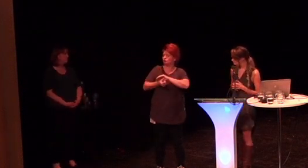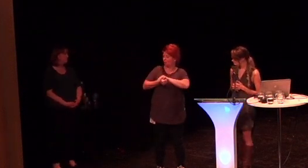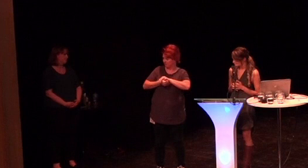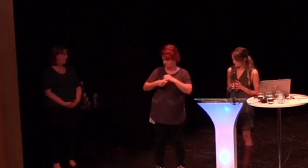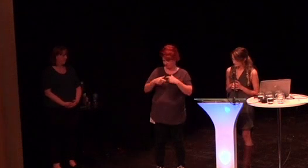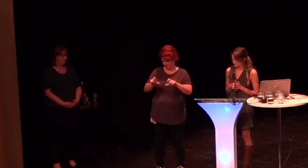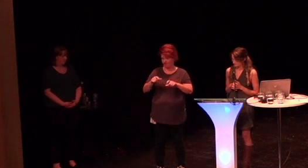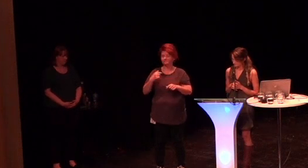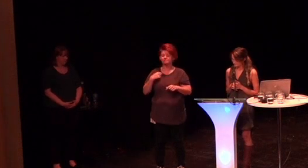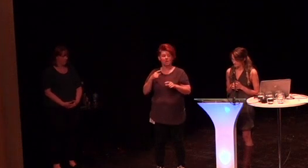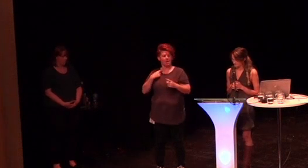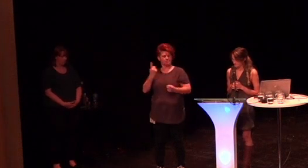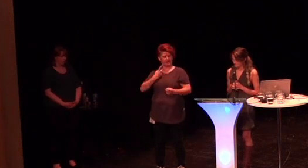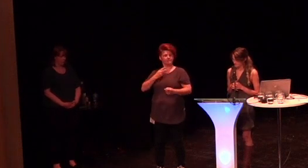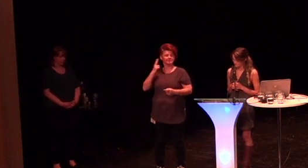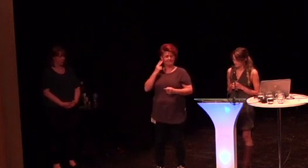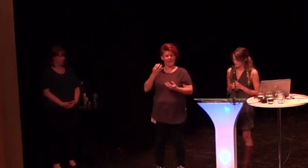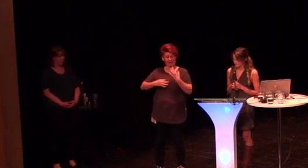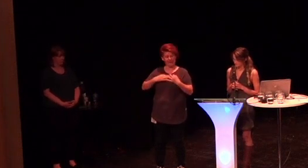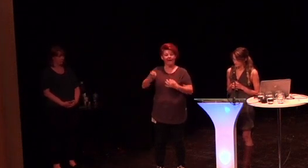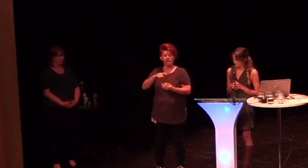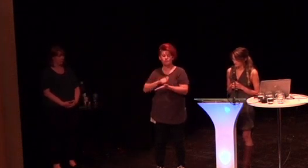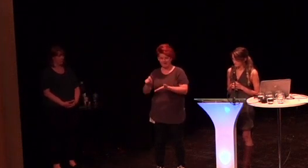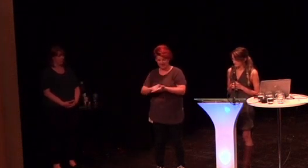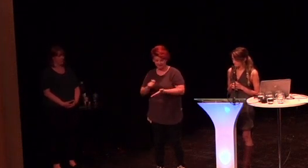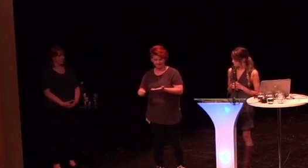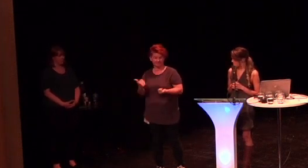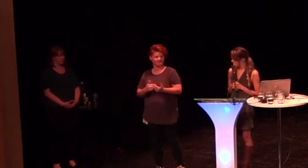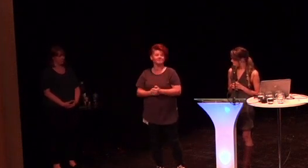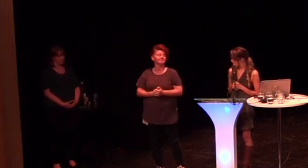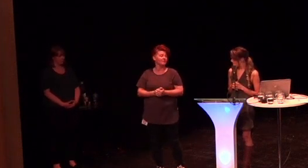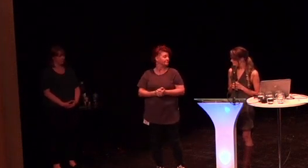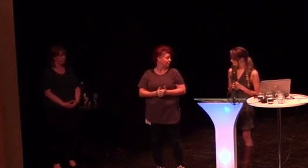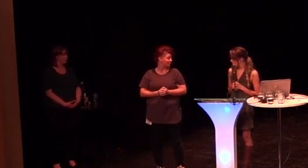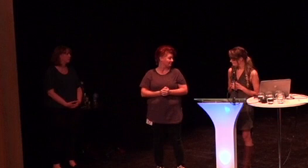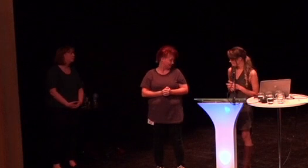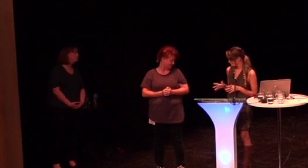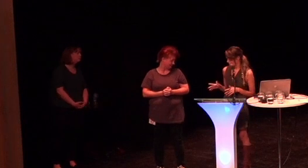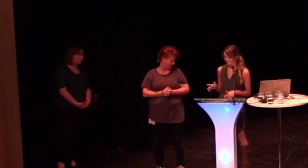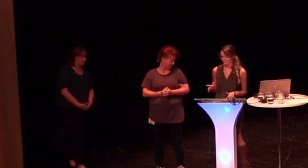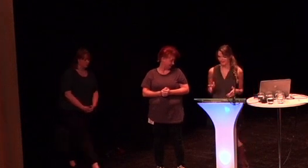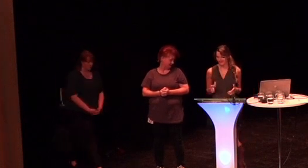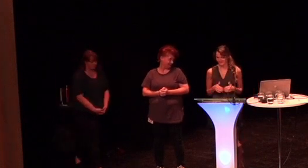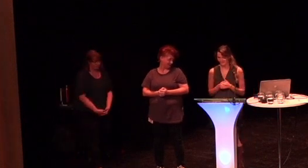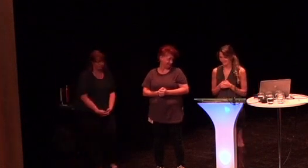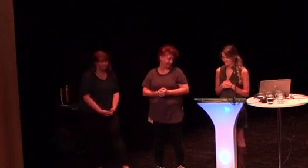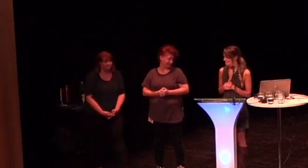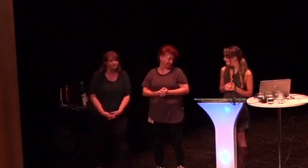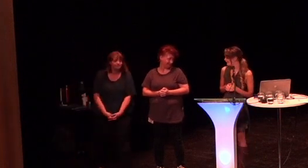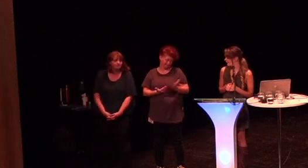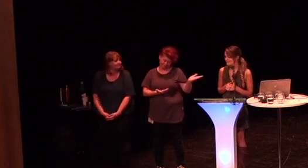Scotland, and I also have a company called Tertulia. I'm a deaf actor and I'm also a writer as well. So that's